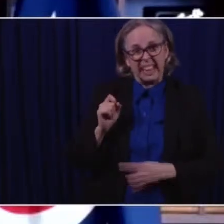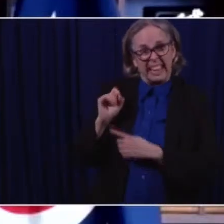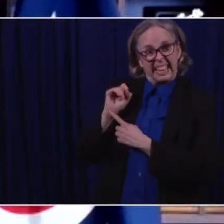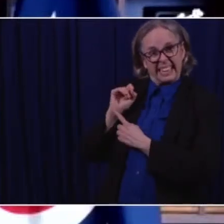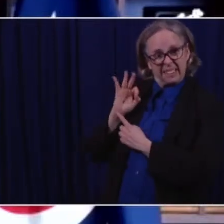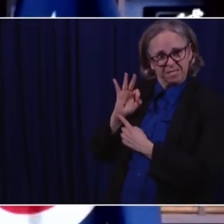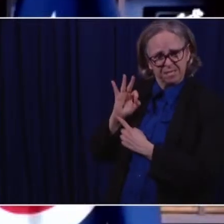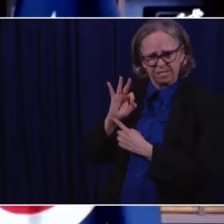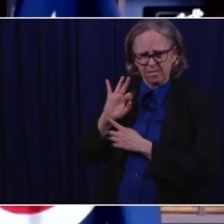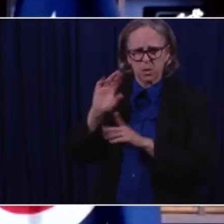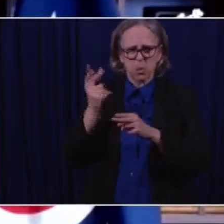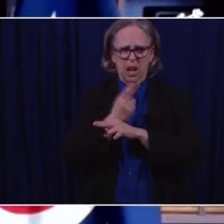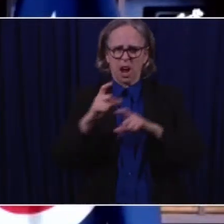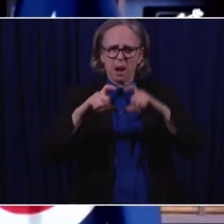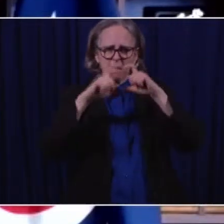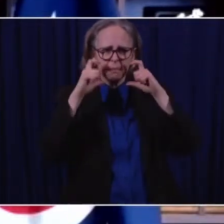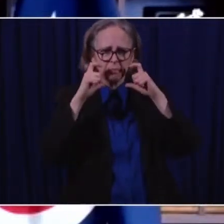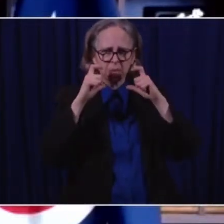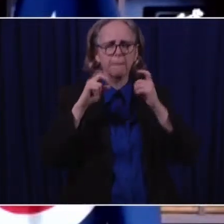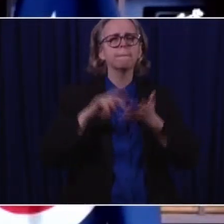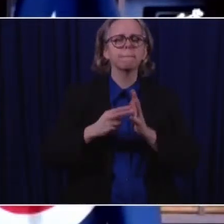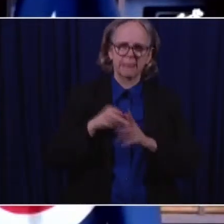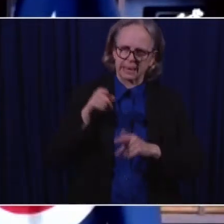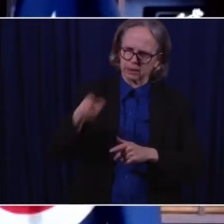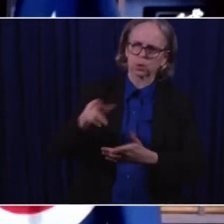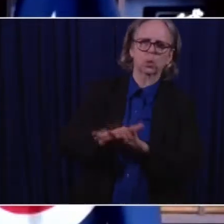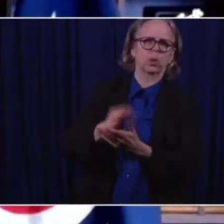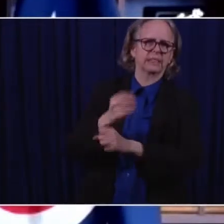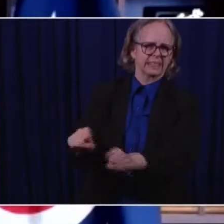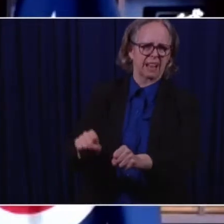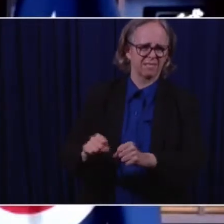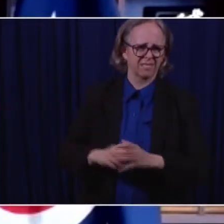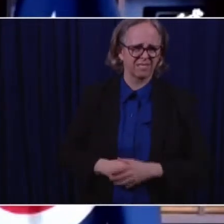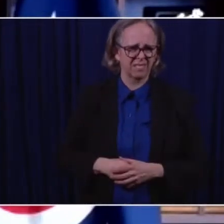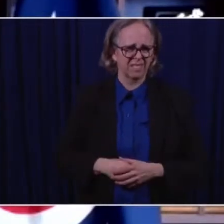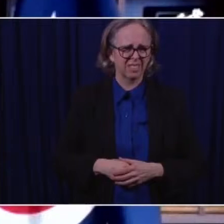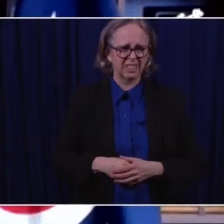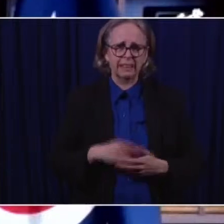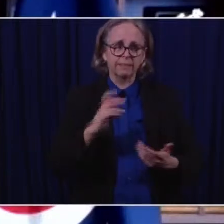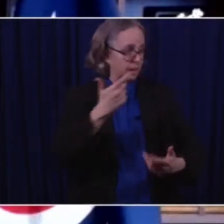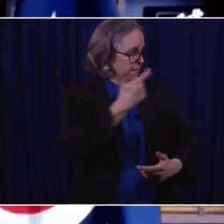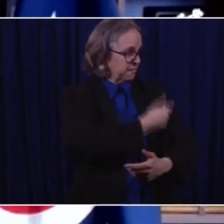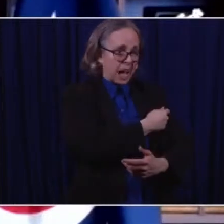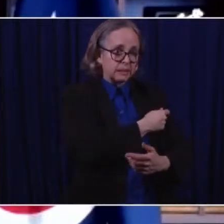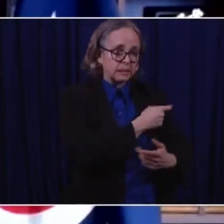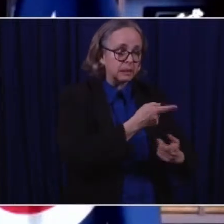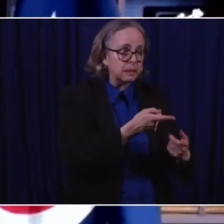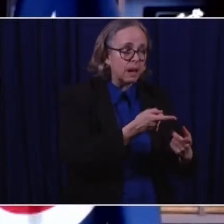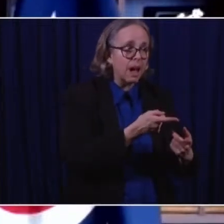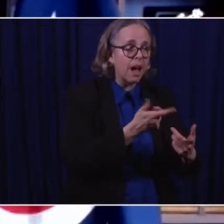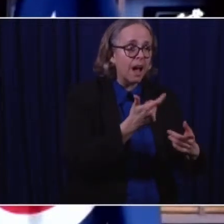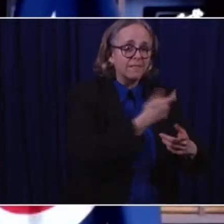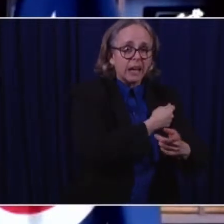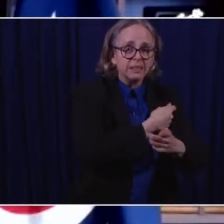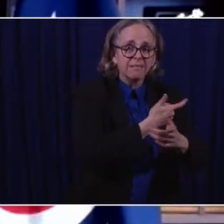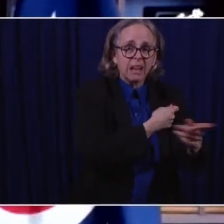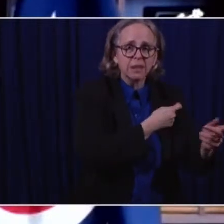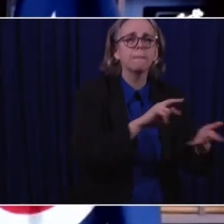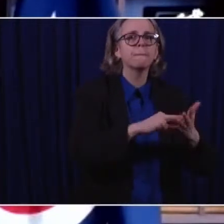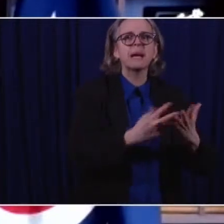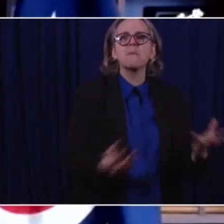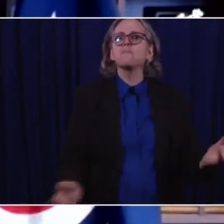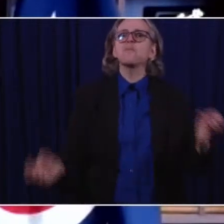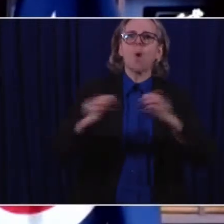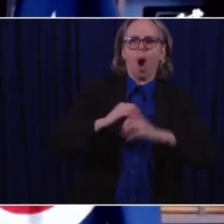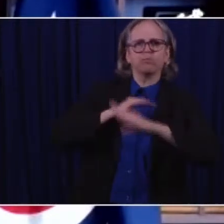Look, it's especially safe after you get a vaccination. We see that from even nursing home patients and people who are the most